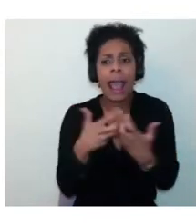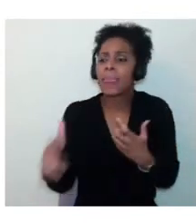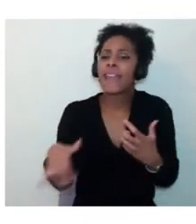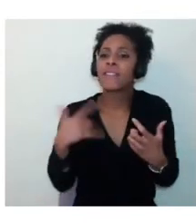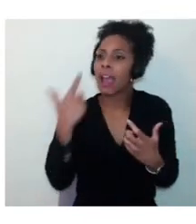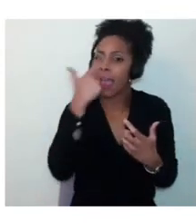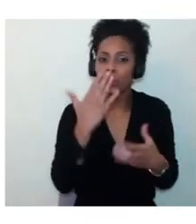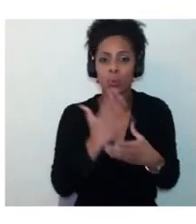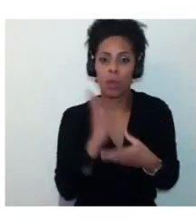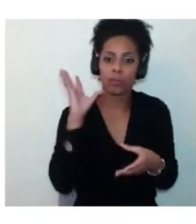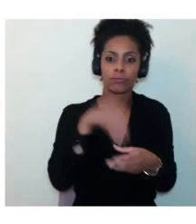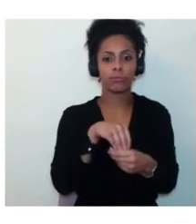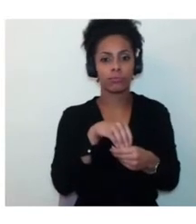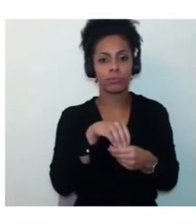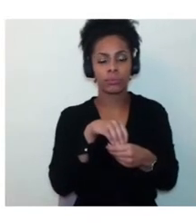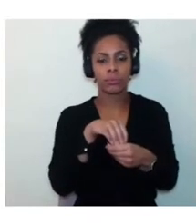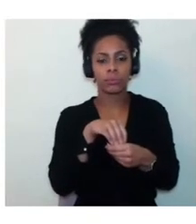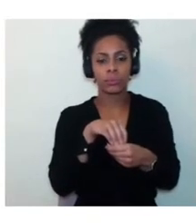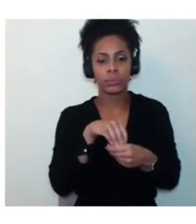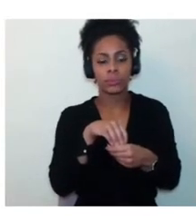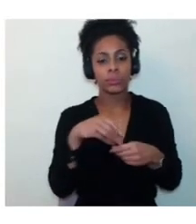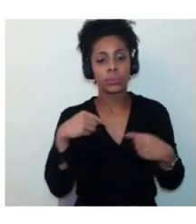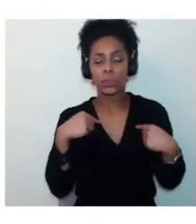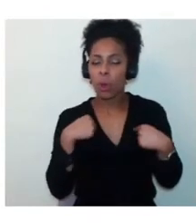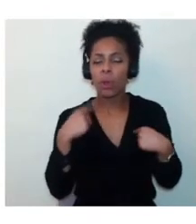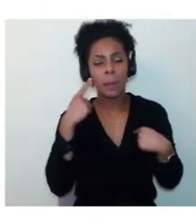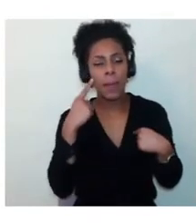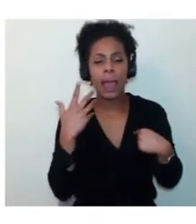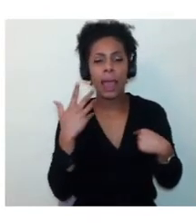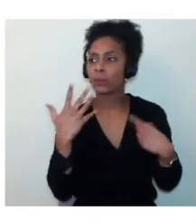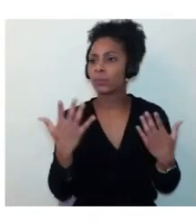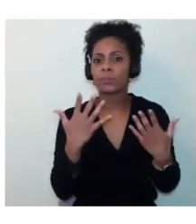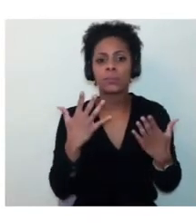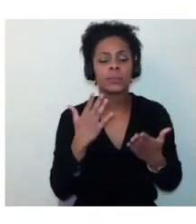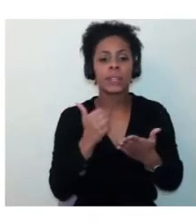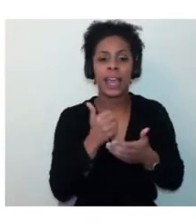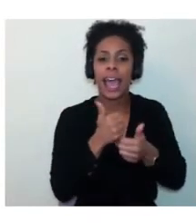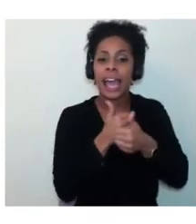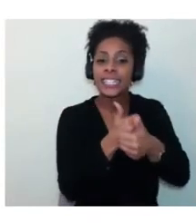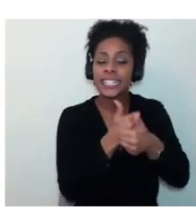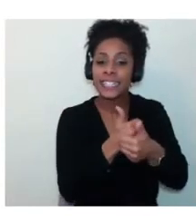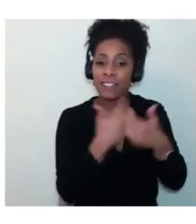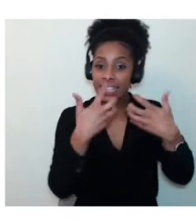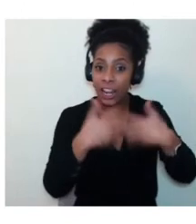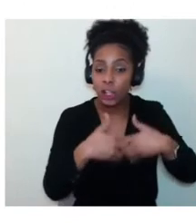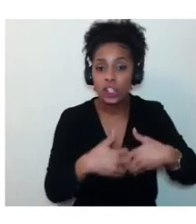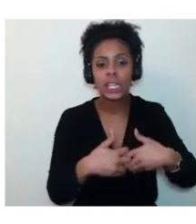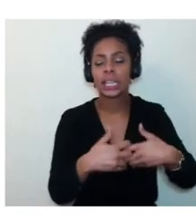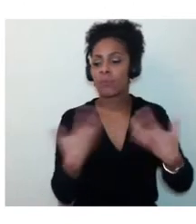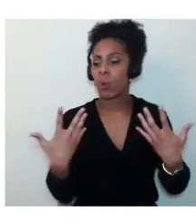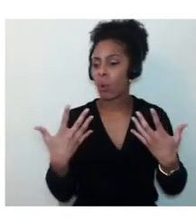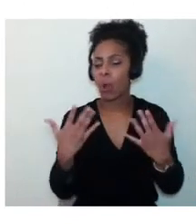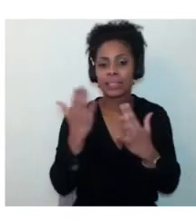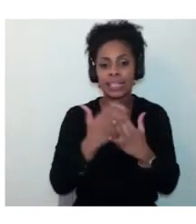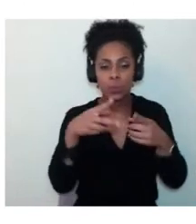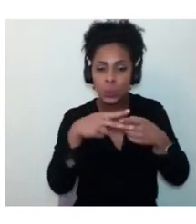accessible communication and assistive technology. So more and more self-serve catalog for accessible tools and software, more and more